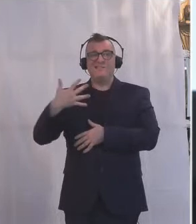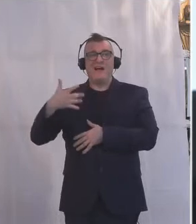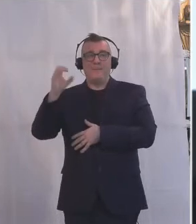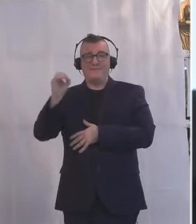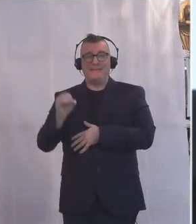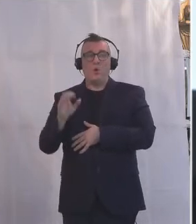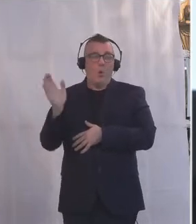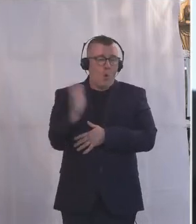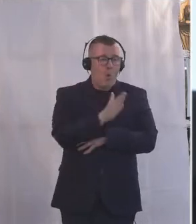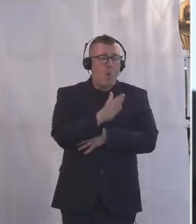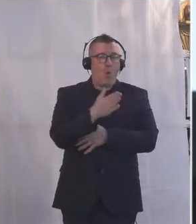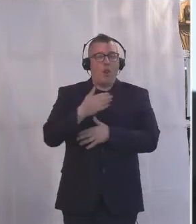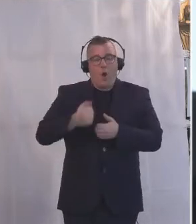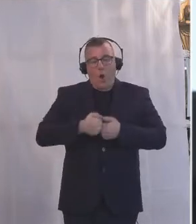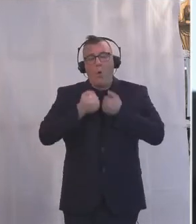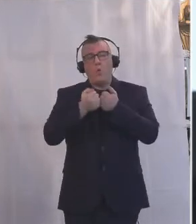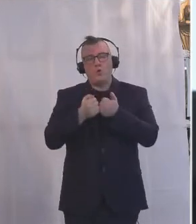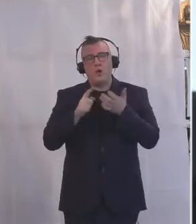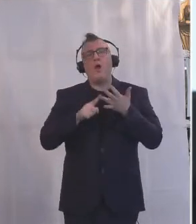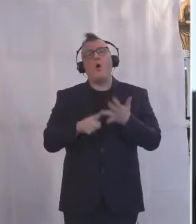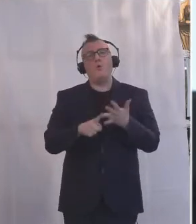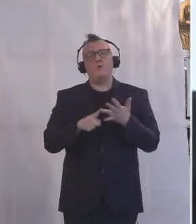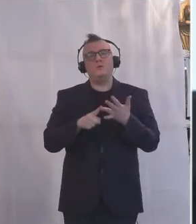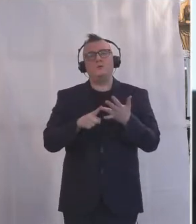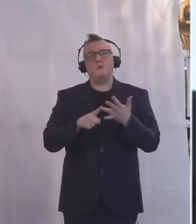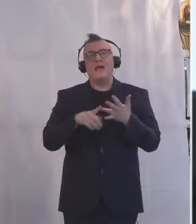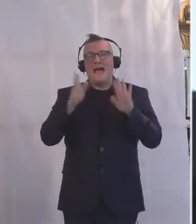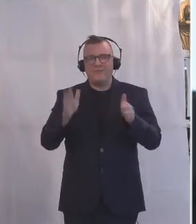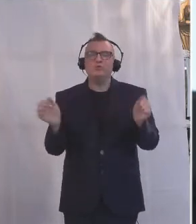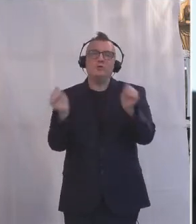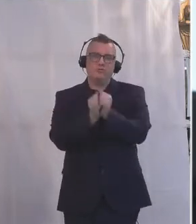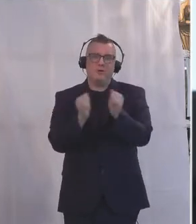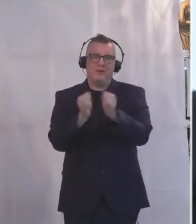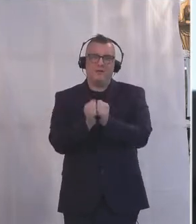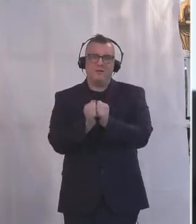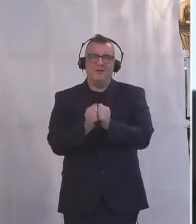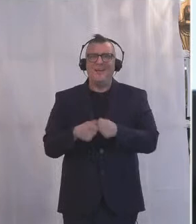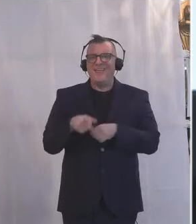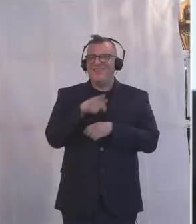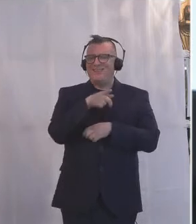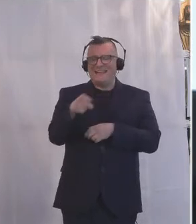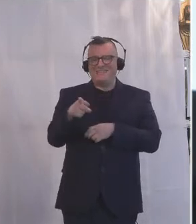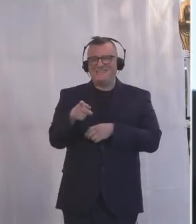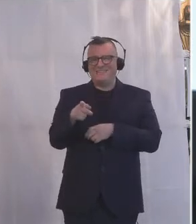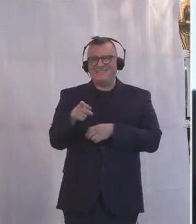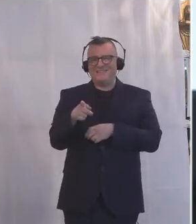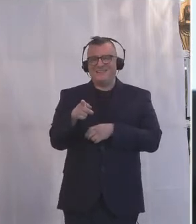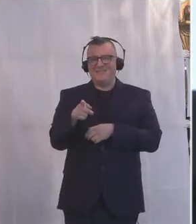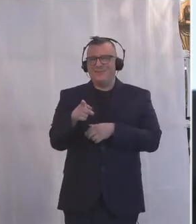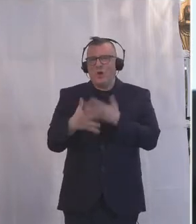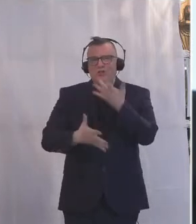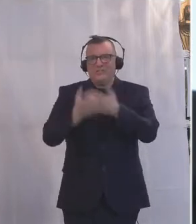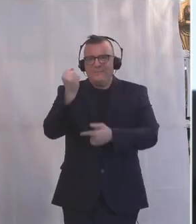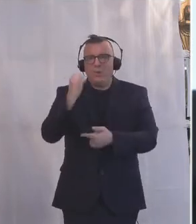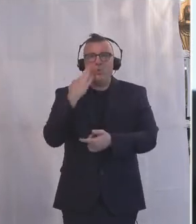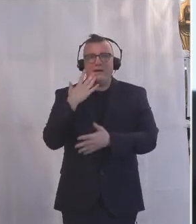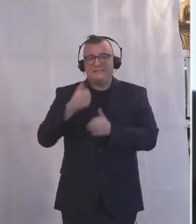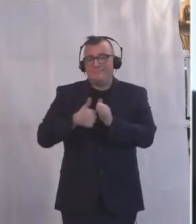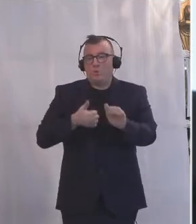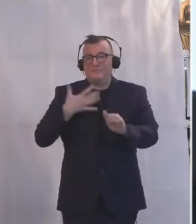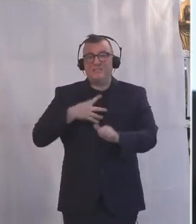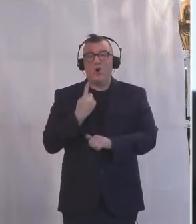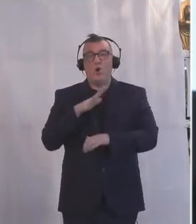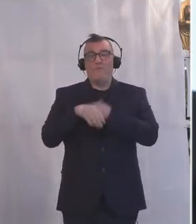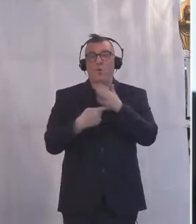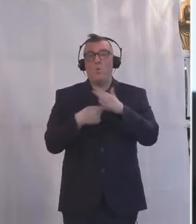music. And that's just not feasible when sports need over 1 billion licenses a year. I then want to